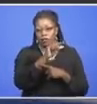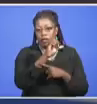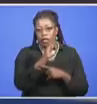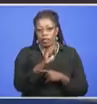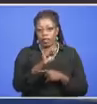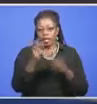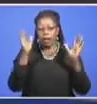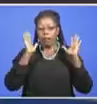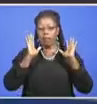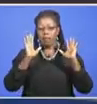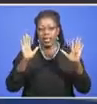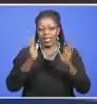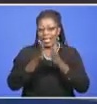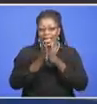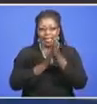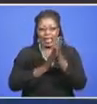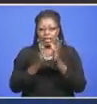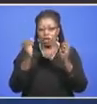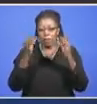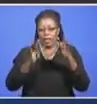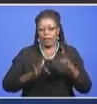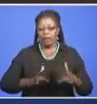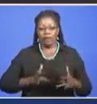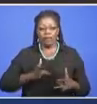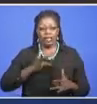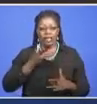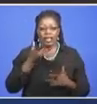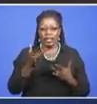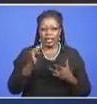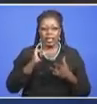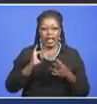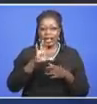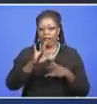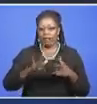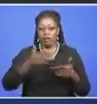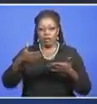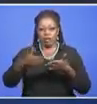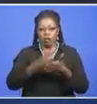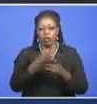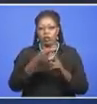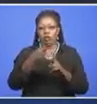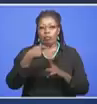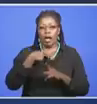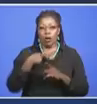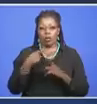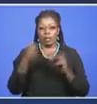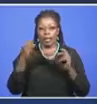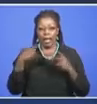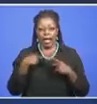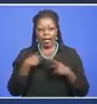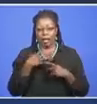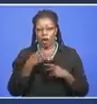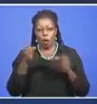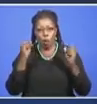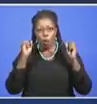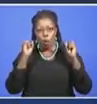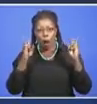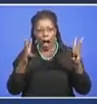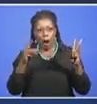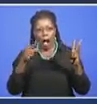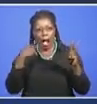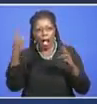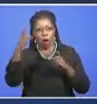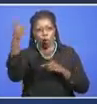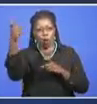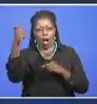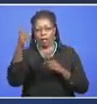exciting. It was so many feelings, and it was a feeling that was completely new to me. I was like, wow, I won?